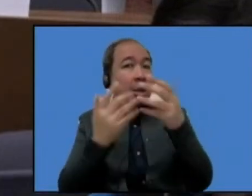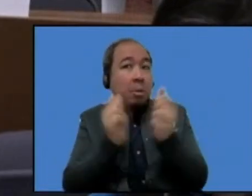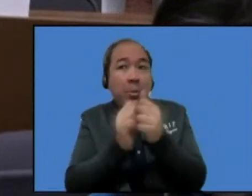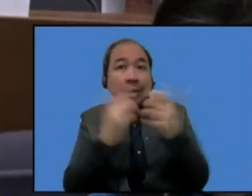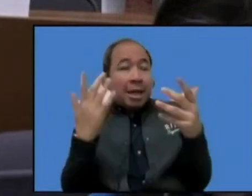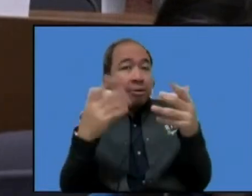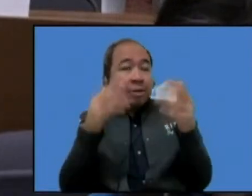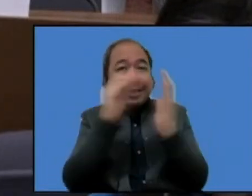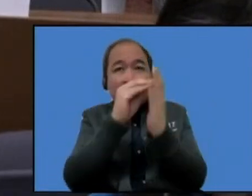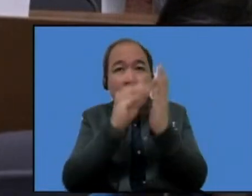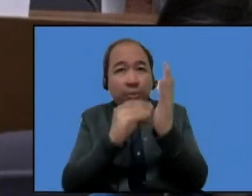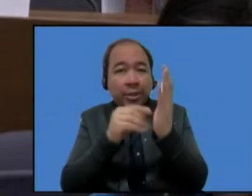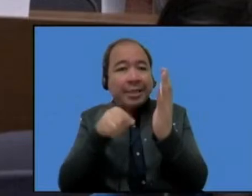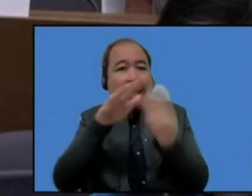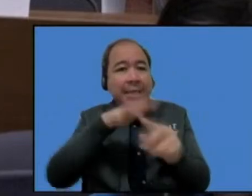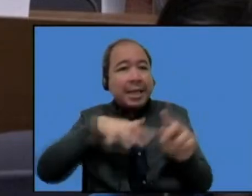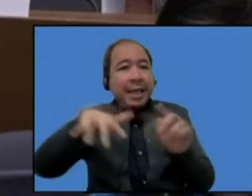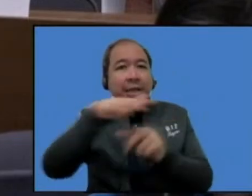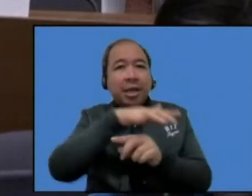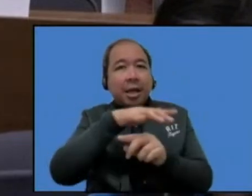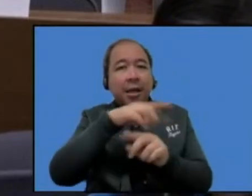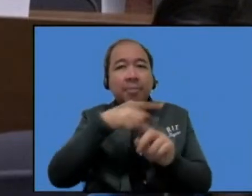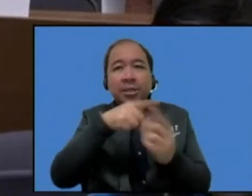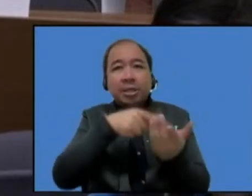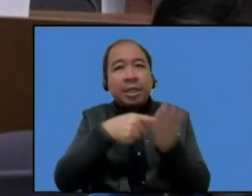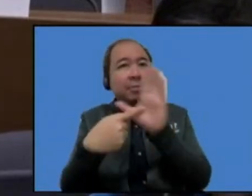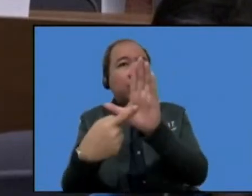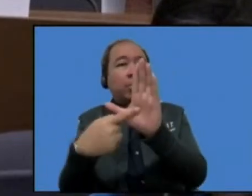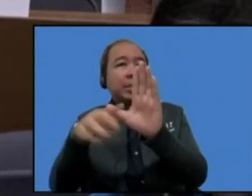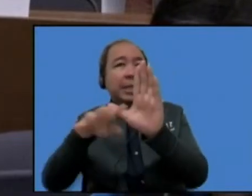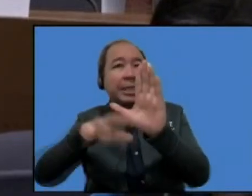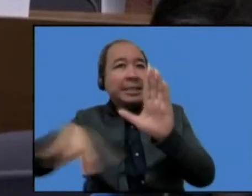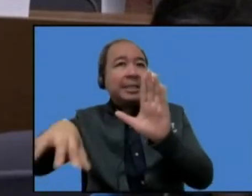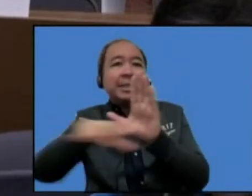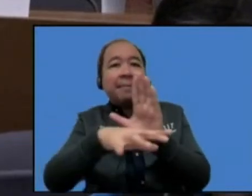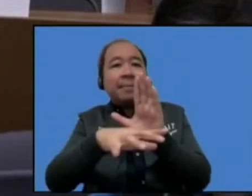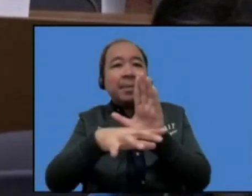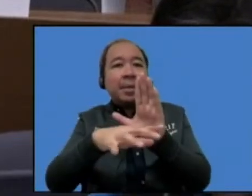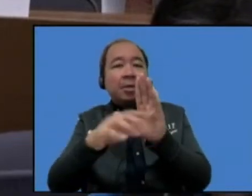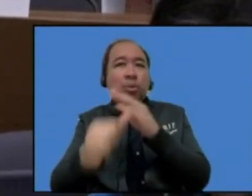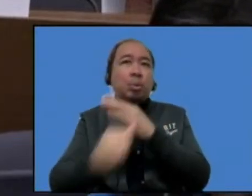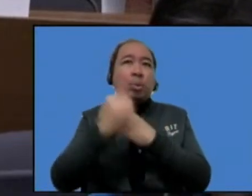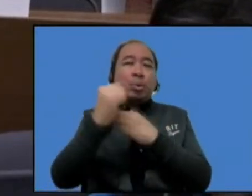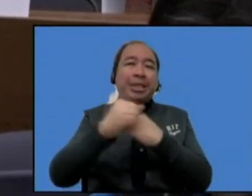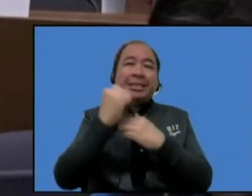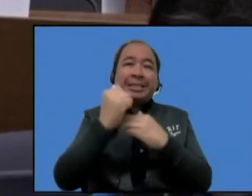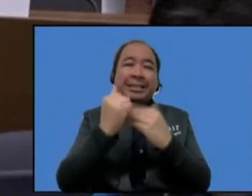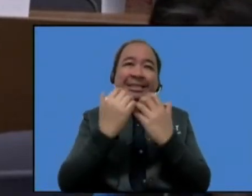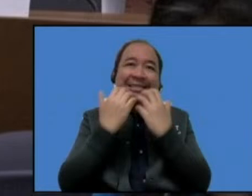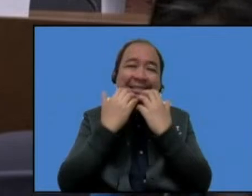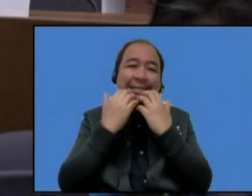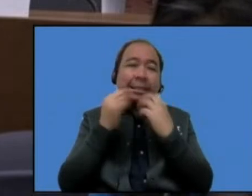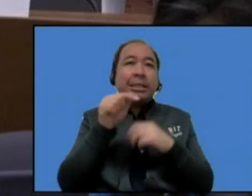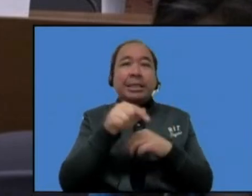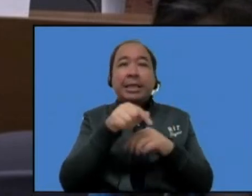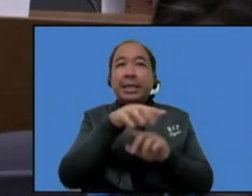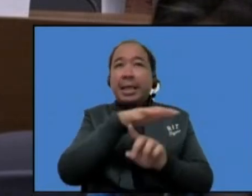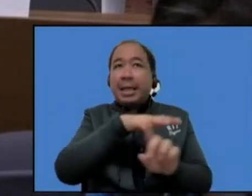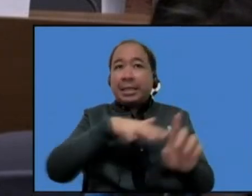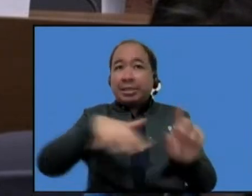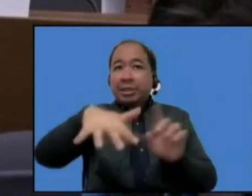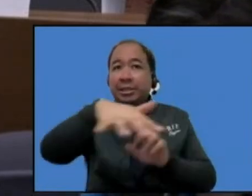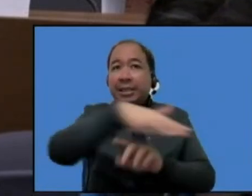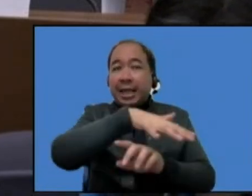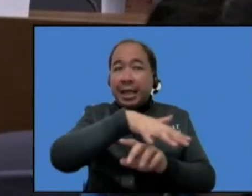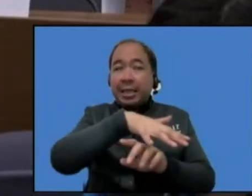estate, and exposed them to raids? That estate was raided after your